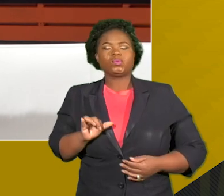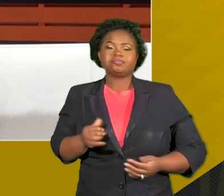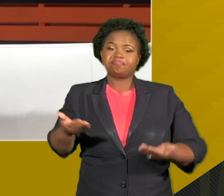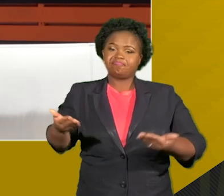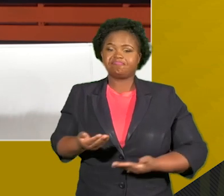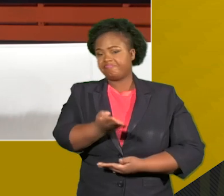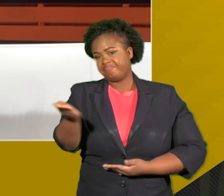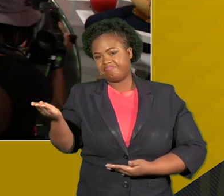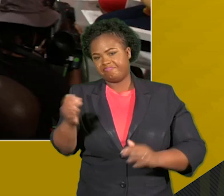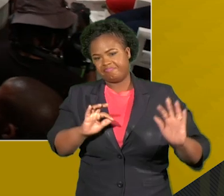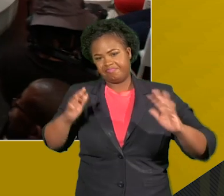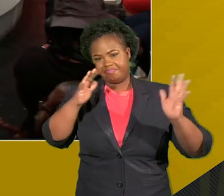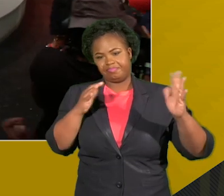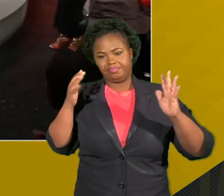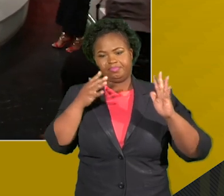welcome to Daily Thetha.